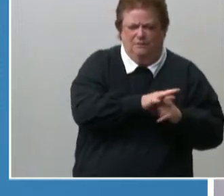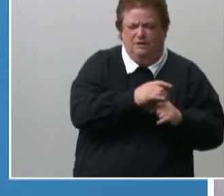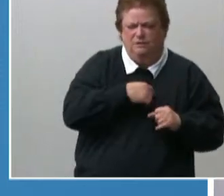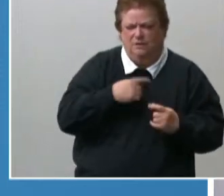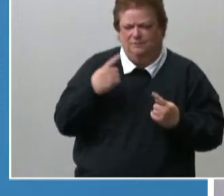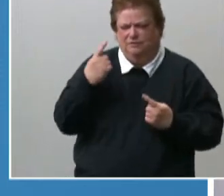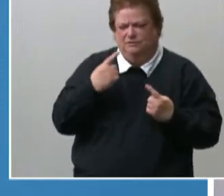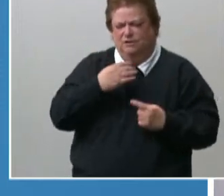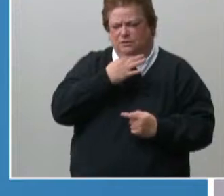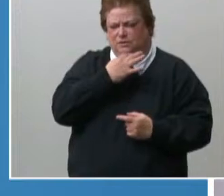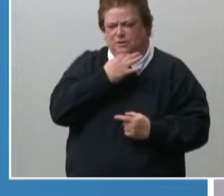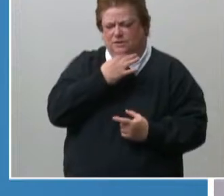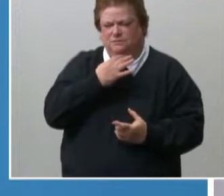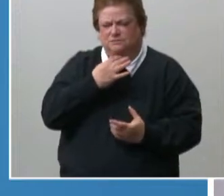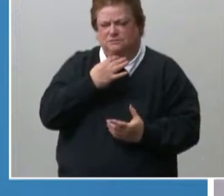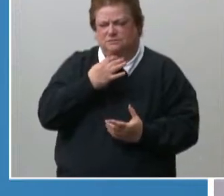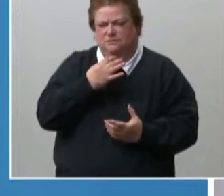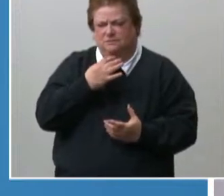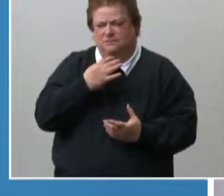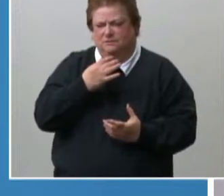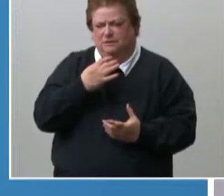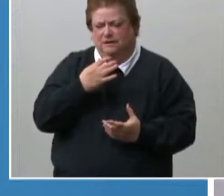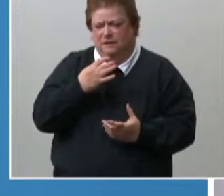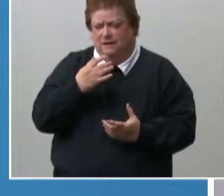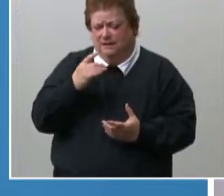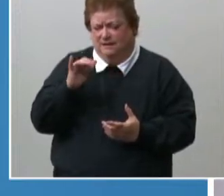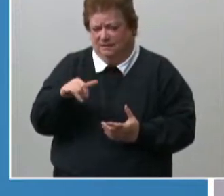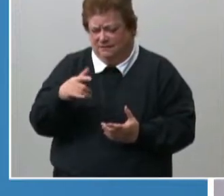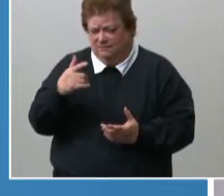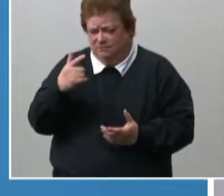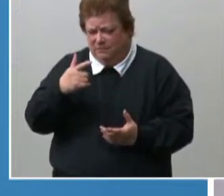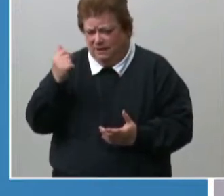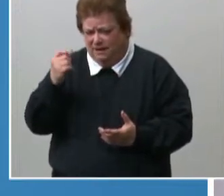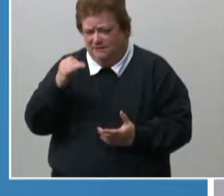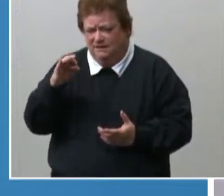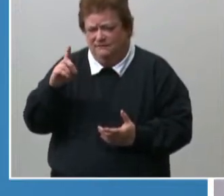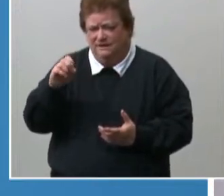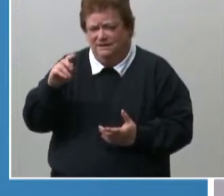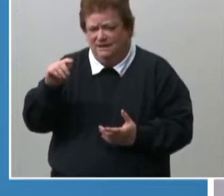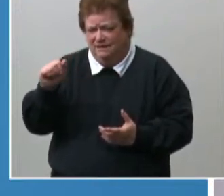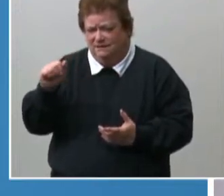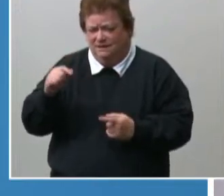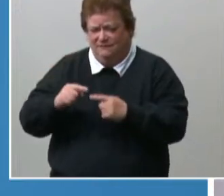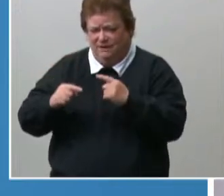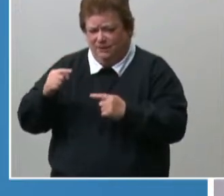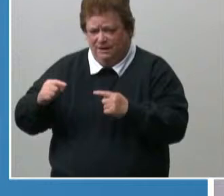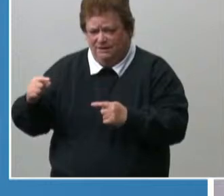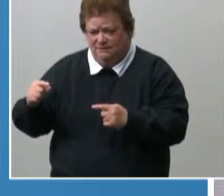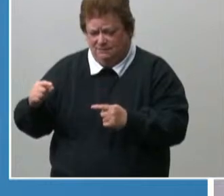curious as to whether is that likely because of the Delta variant?